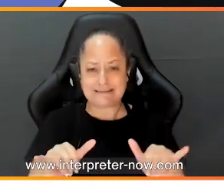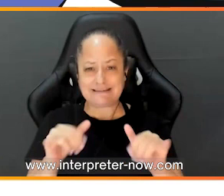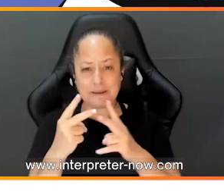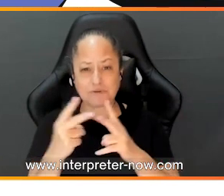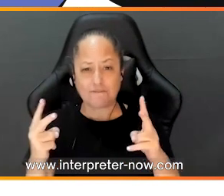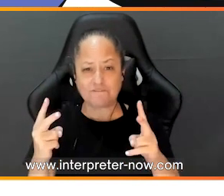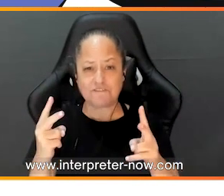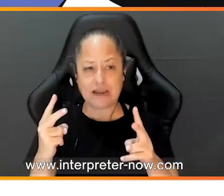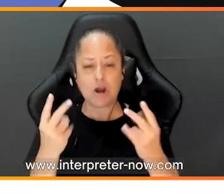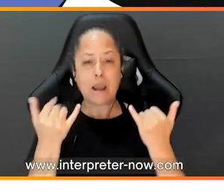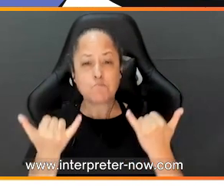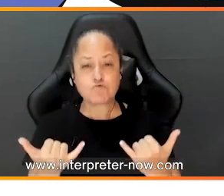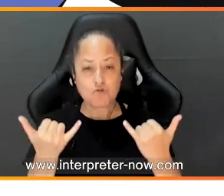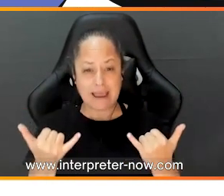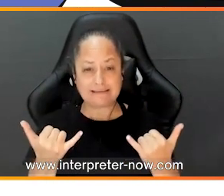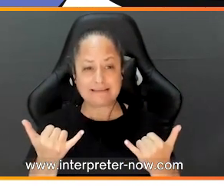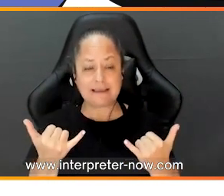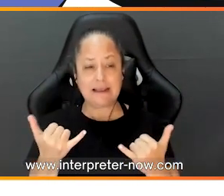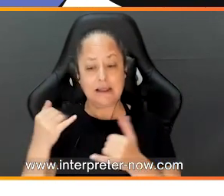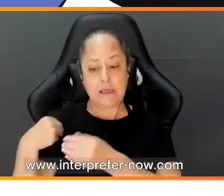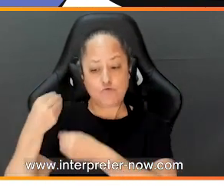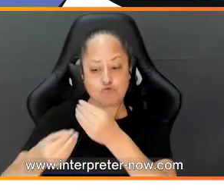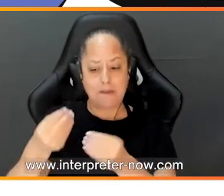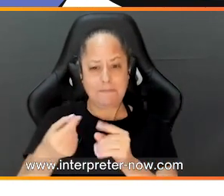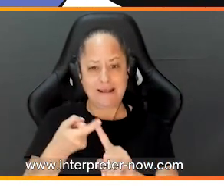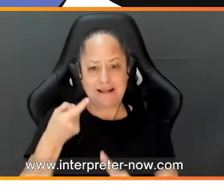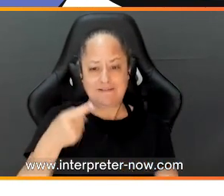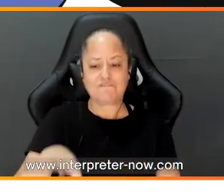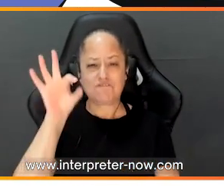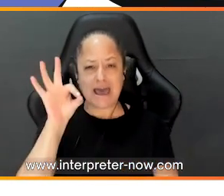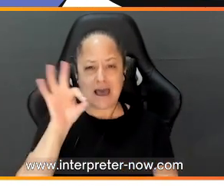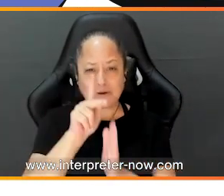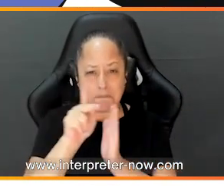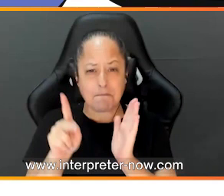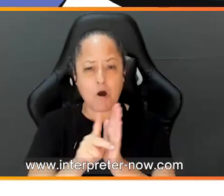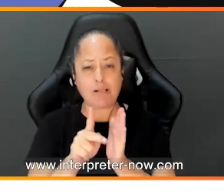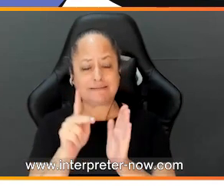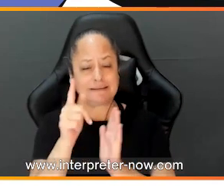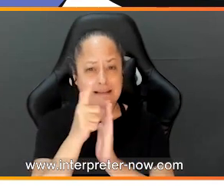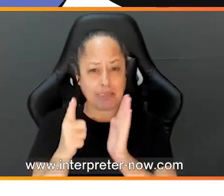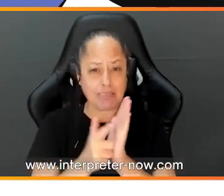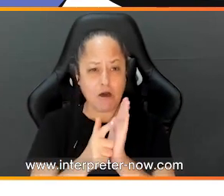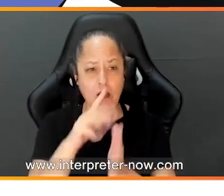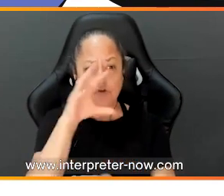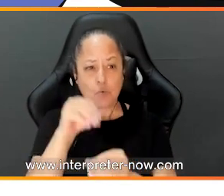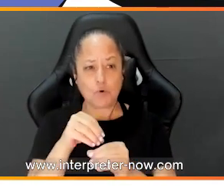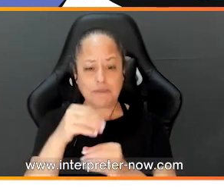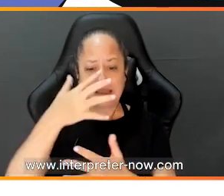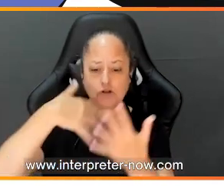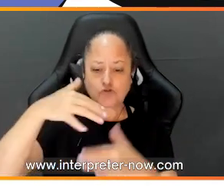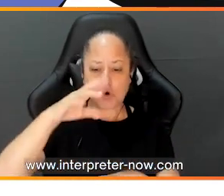those sorts of systems are very, very present, and the remnants of that can be found in the policies and the